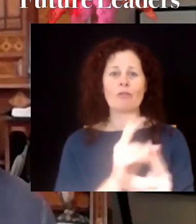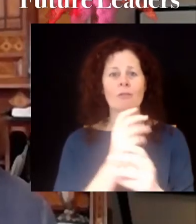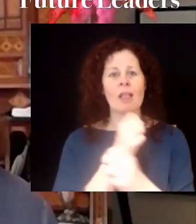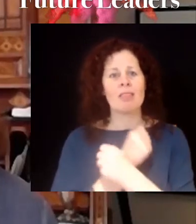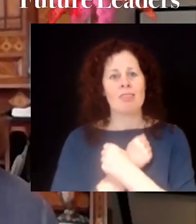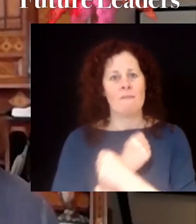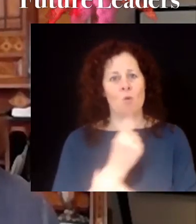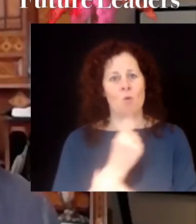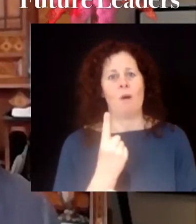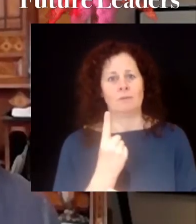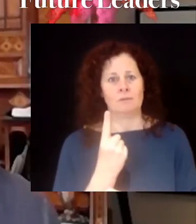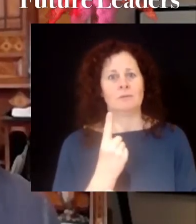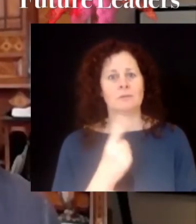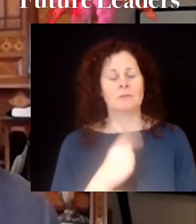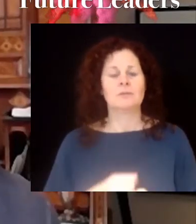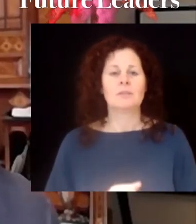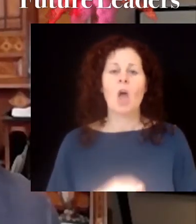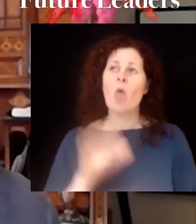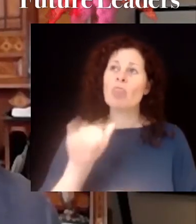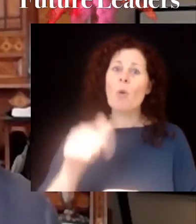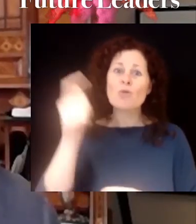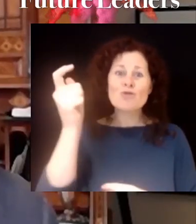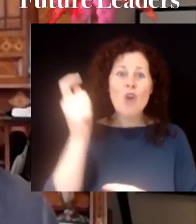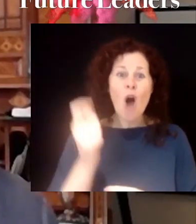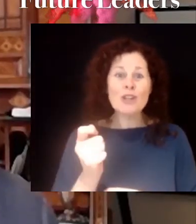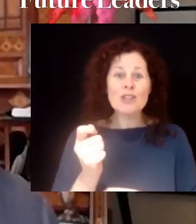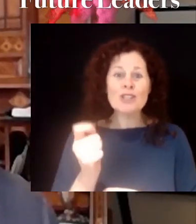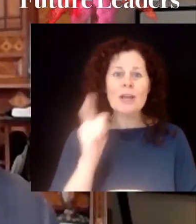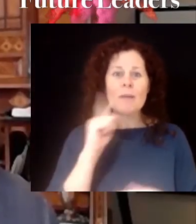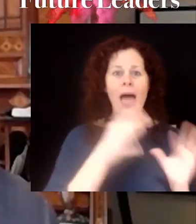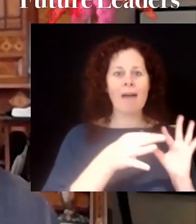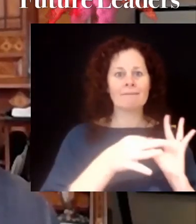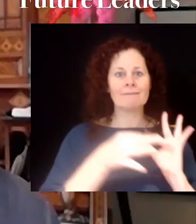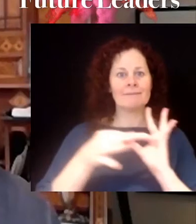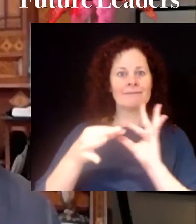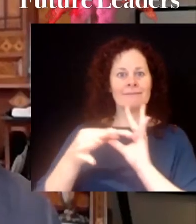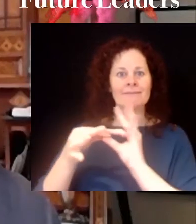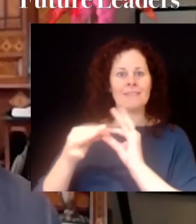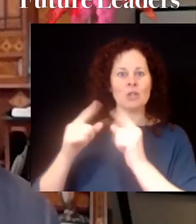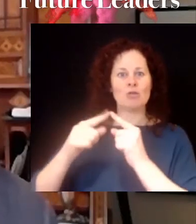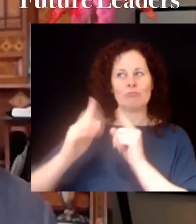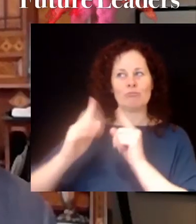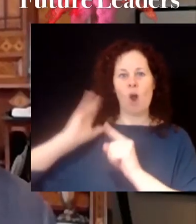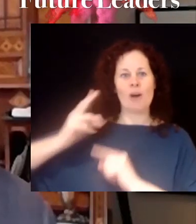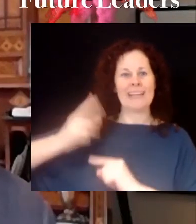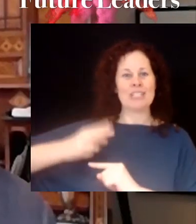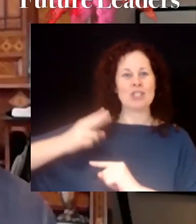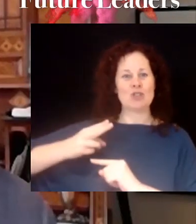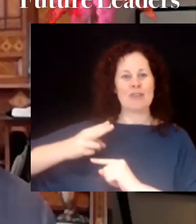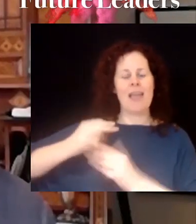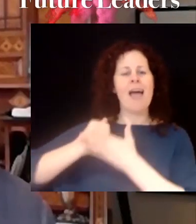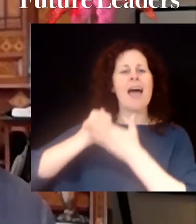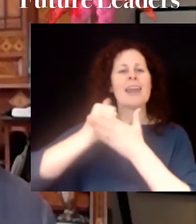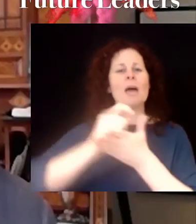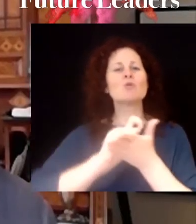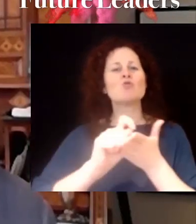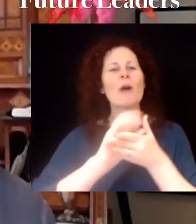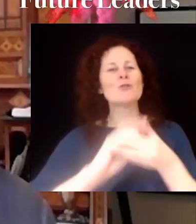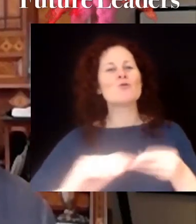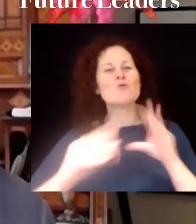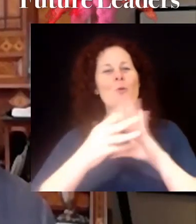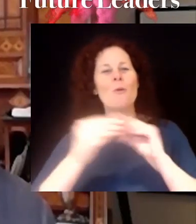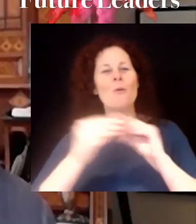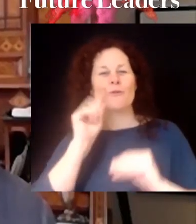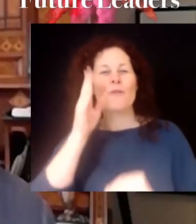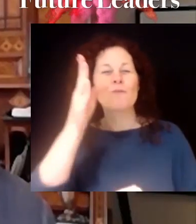ones. These named scholarships provide funds and a connection to a legacy in the community and helps write our stories for future generations.